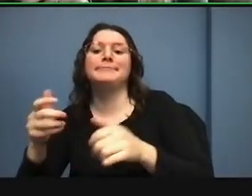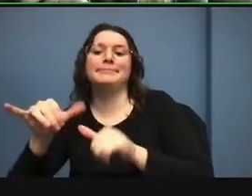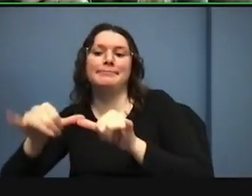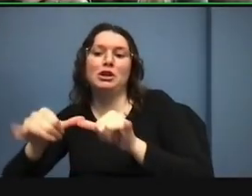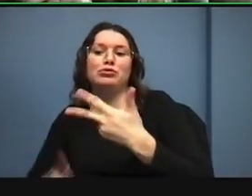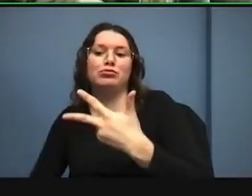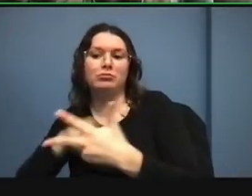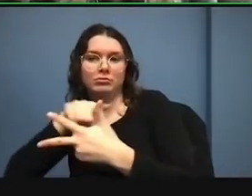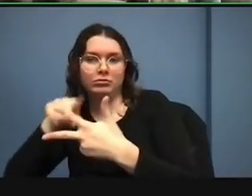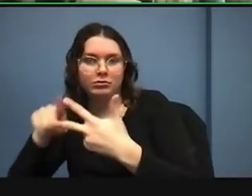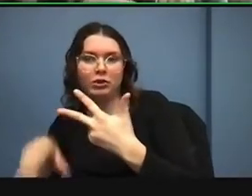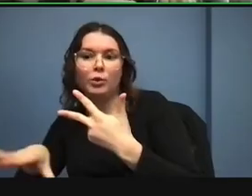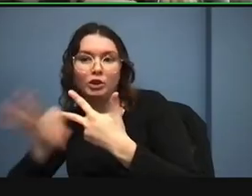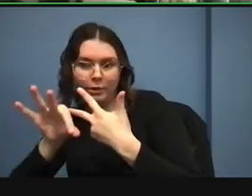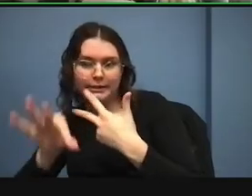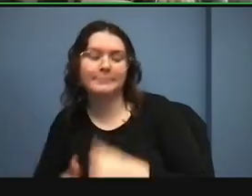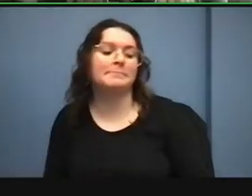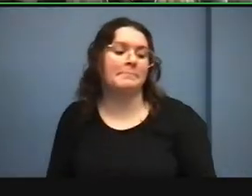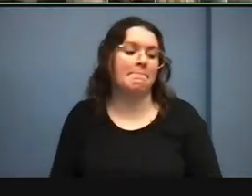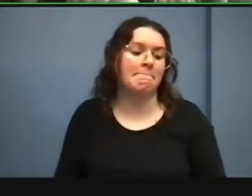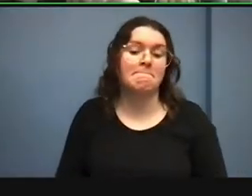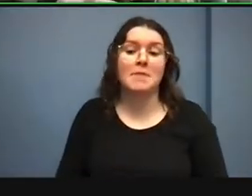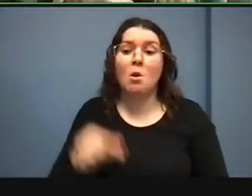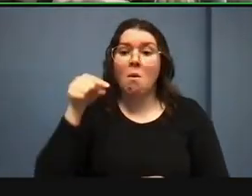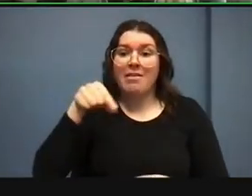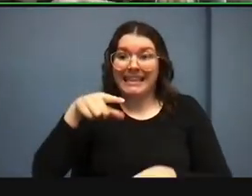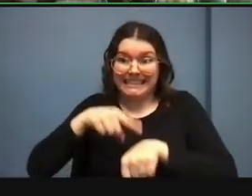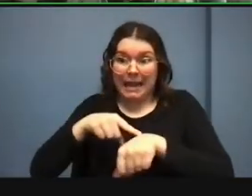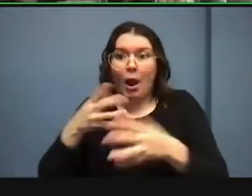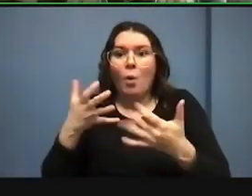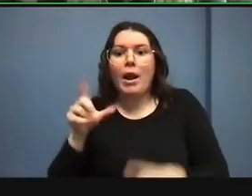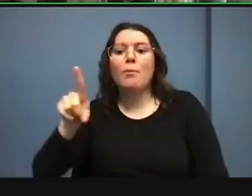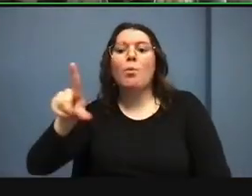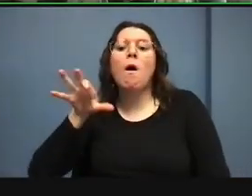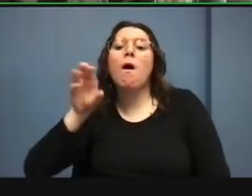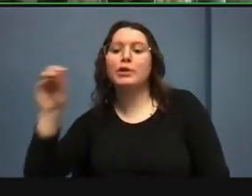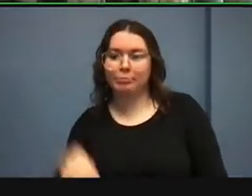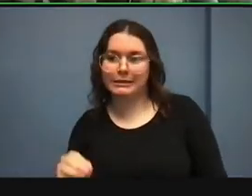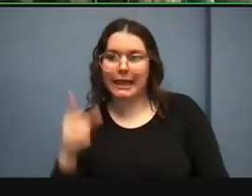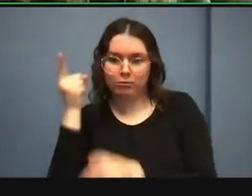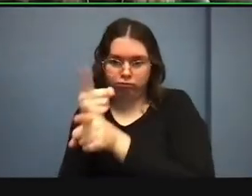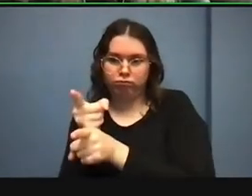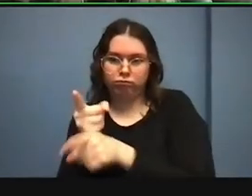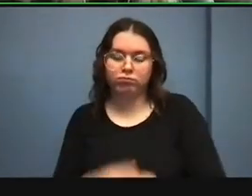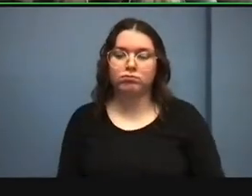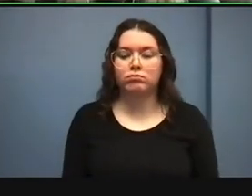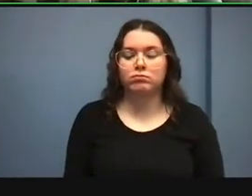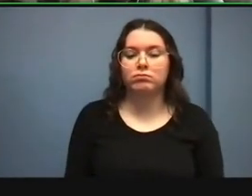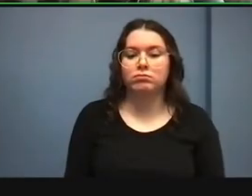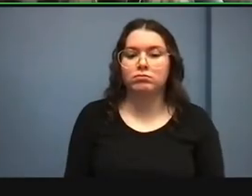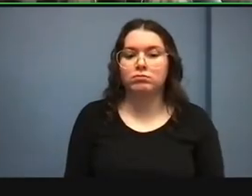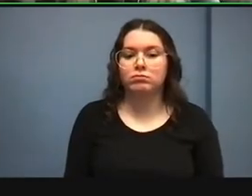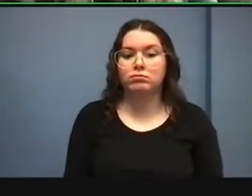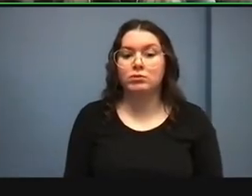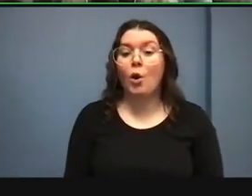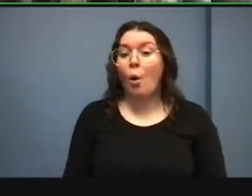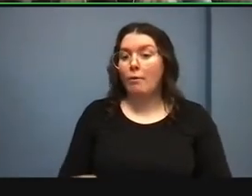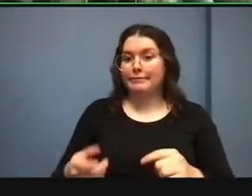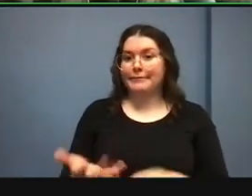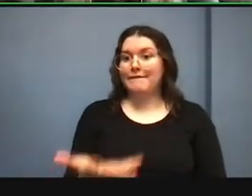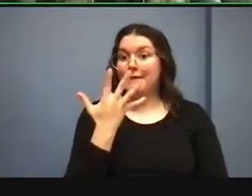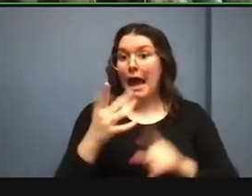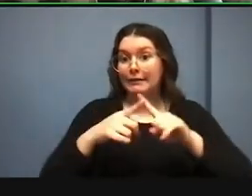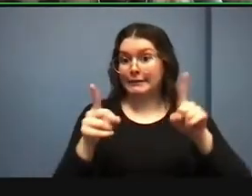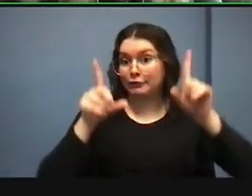3 cards. And this time, I want him to get 100% accuracy. And across 5